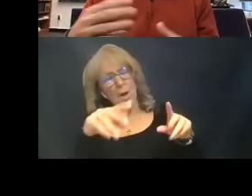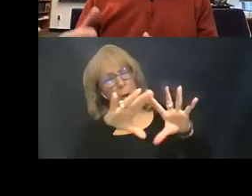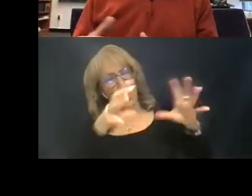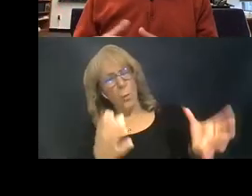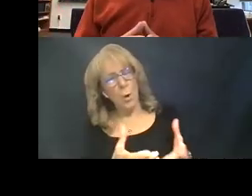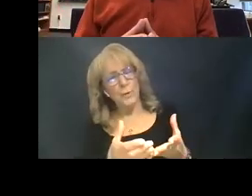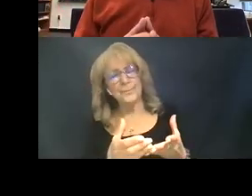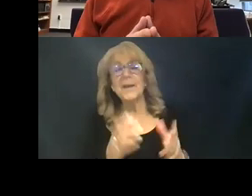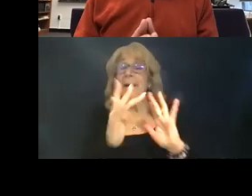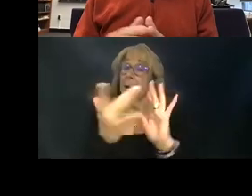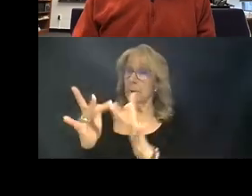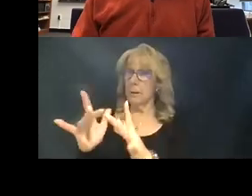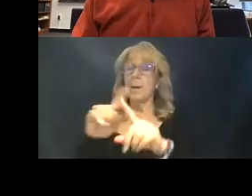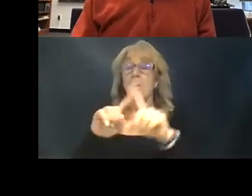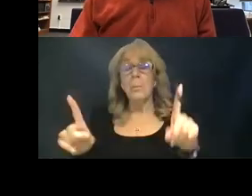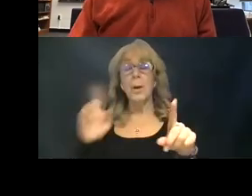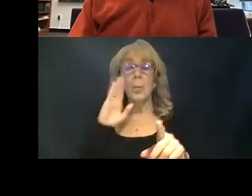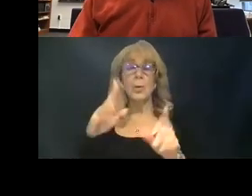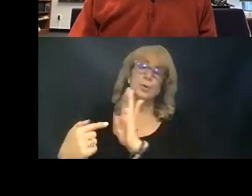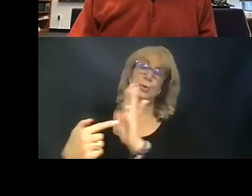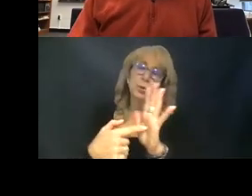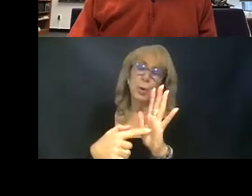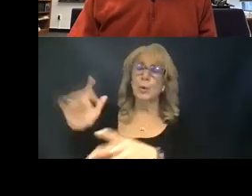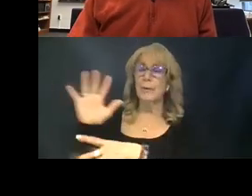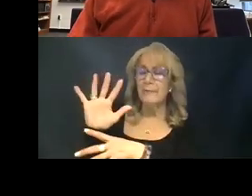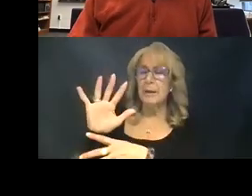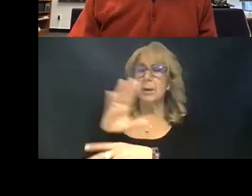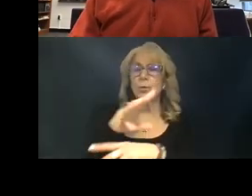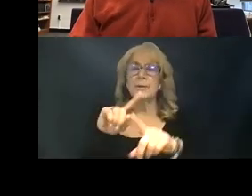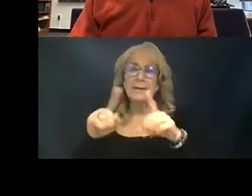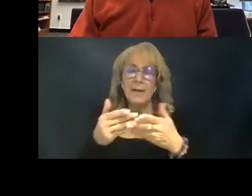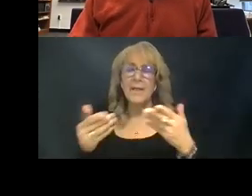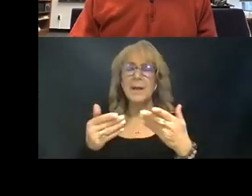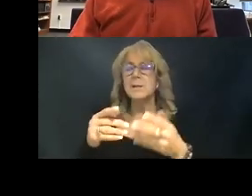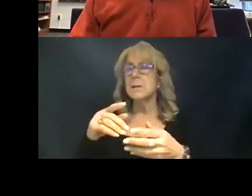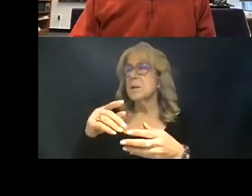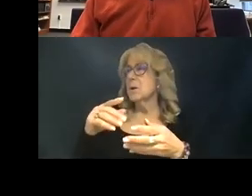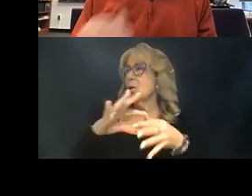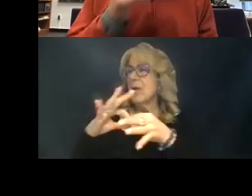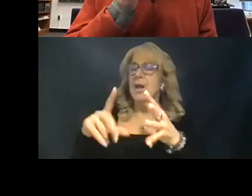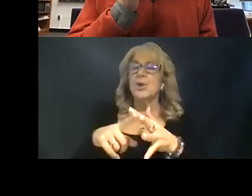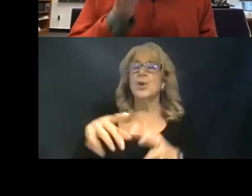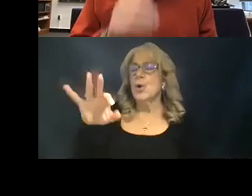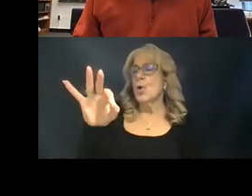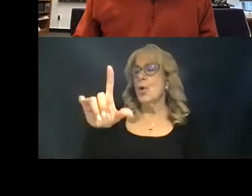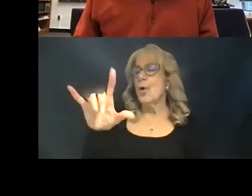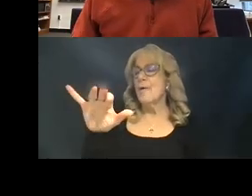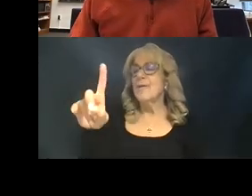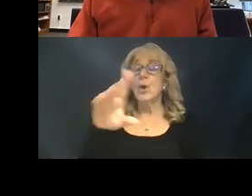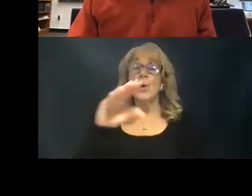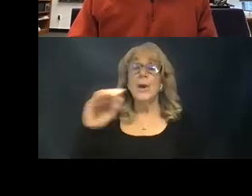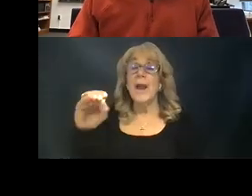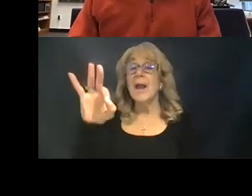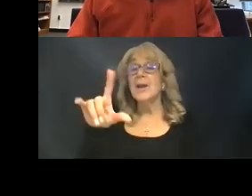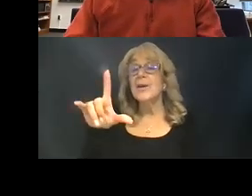and illustrations to help you think about the themes of fluids and flows. And there's no better place